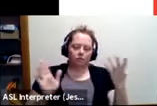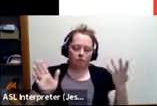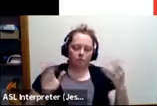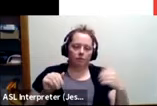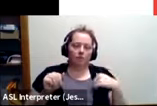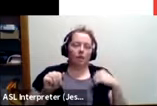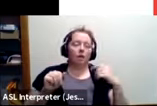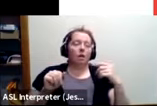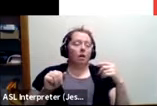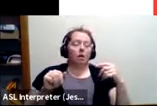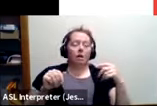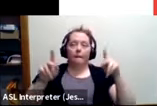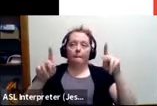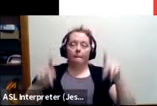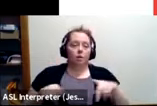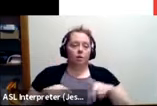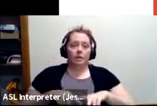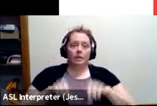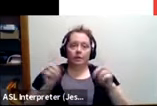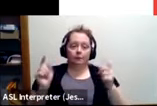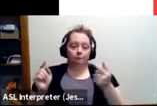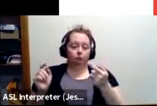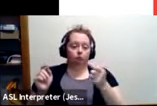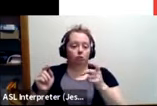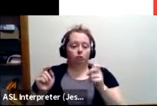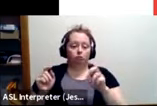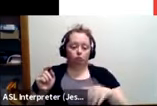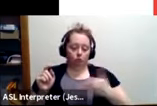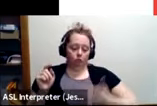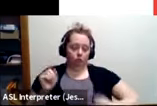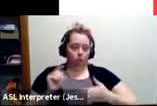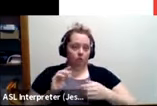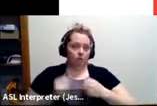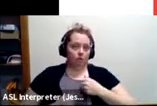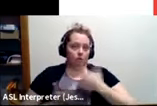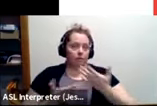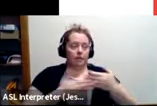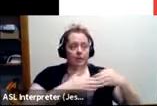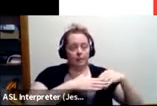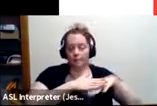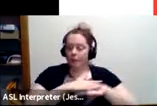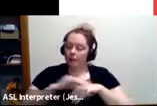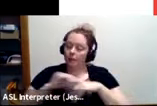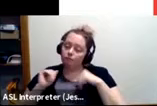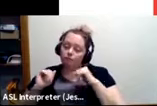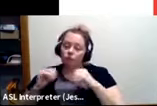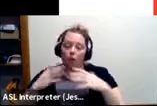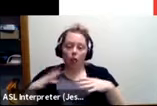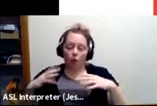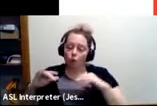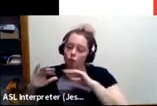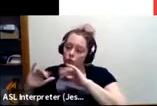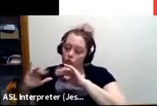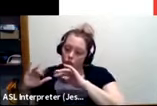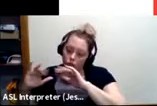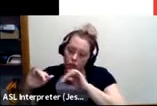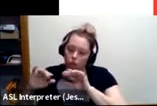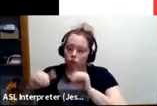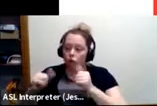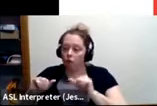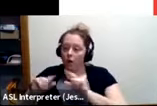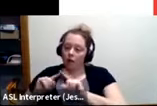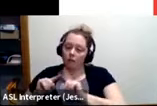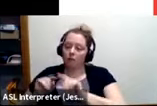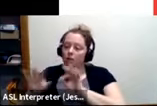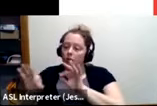in and look around and see if there's something there that they might like. And this person starts going through the clothes and they're like, maybe I'll try this on and this on.